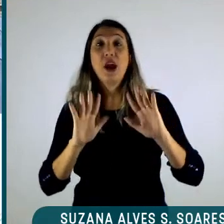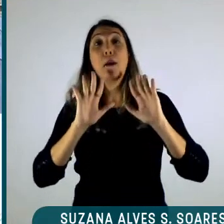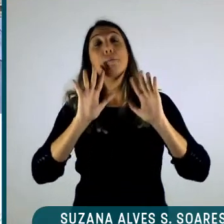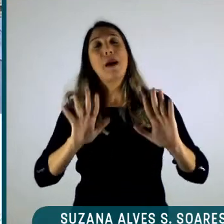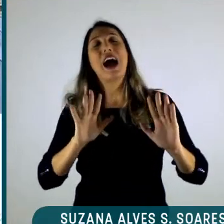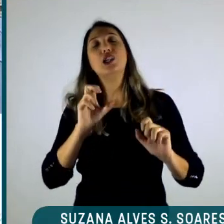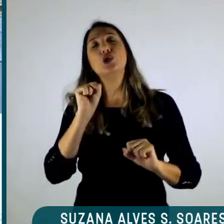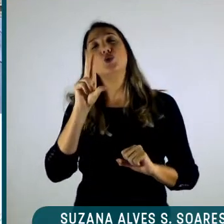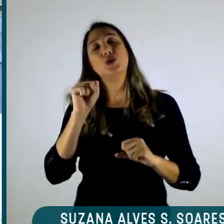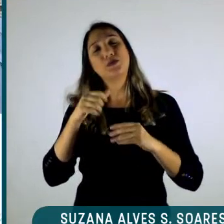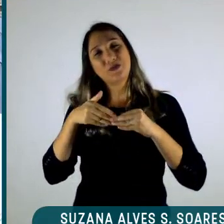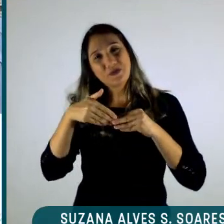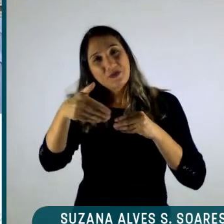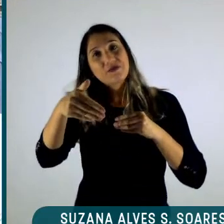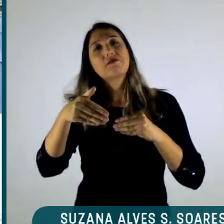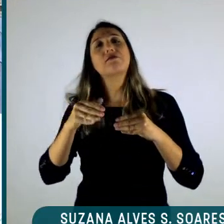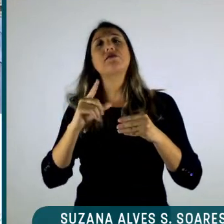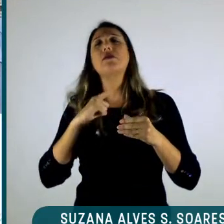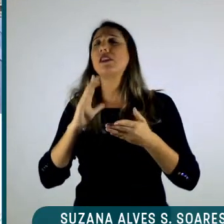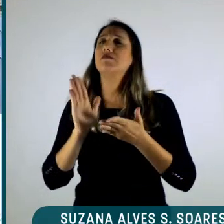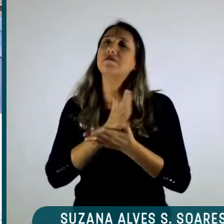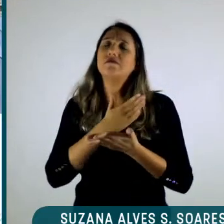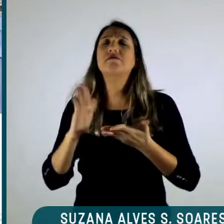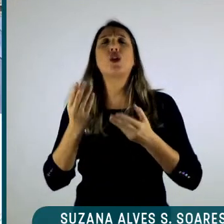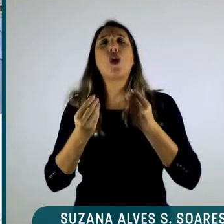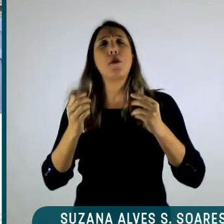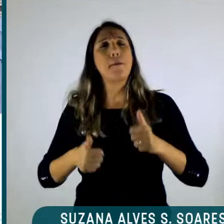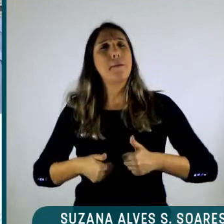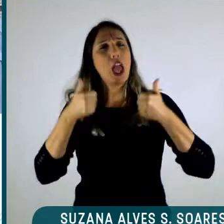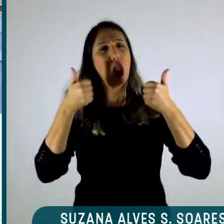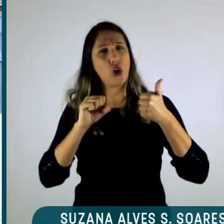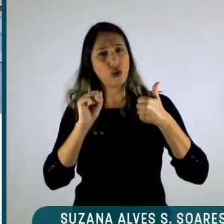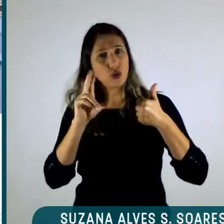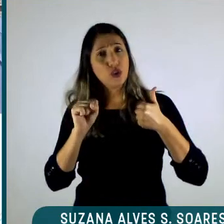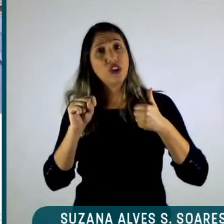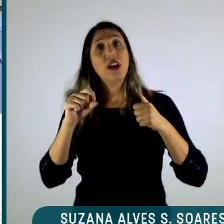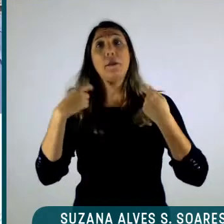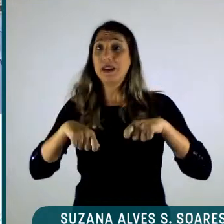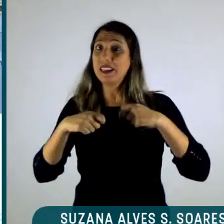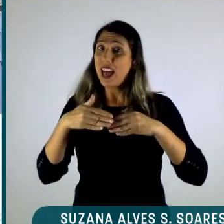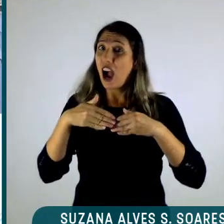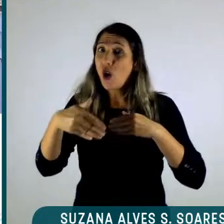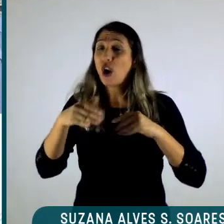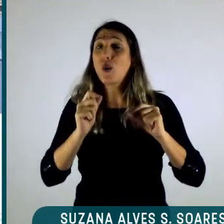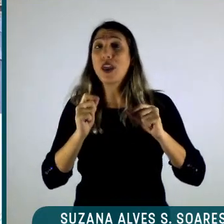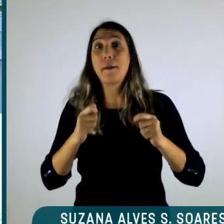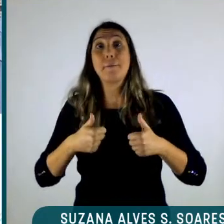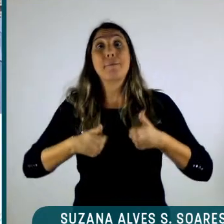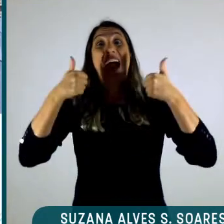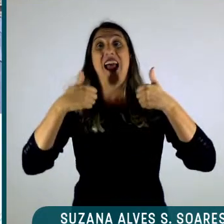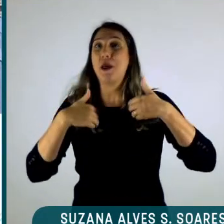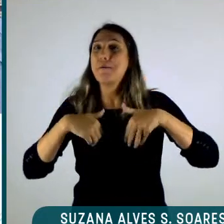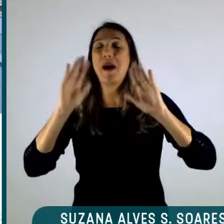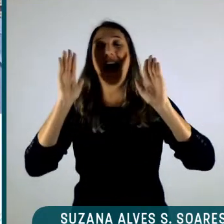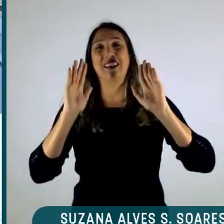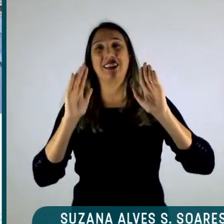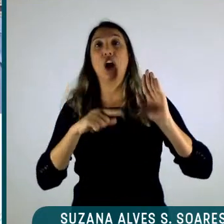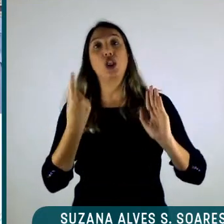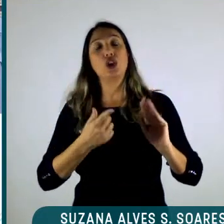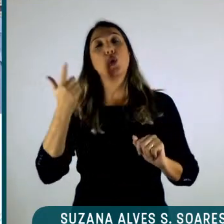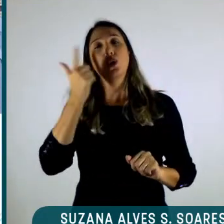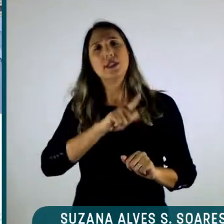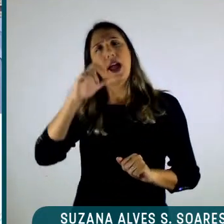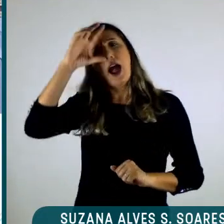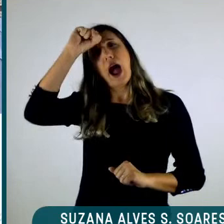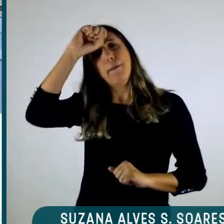the SUS from now on, as we have seen through several indications, is that it